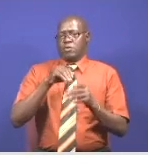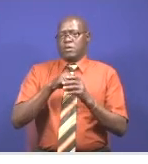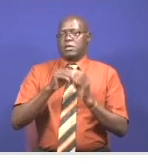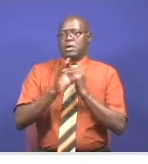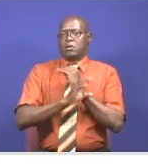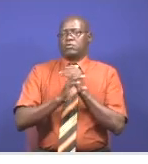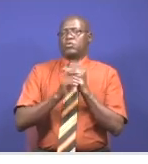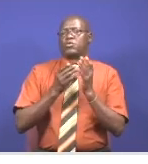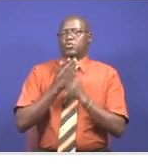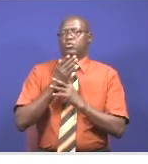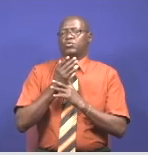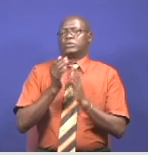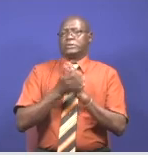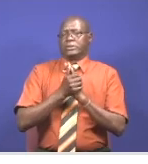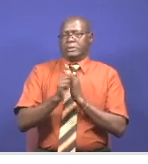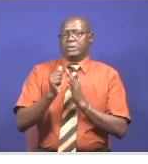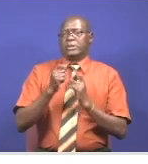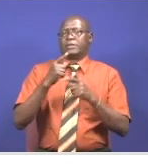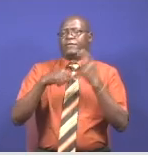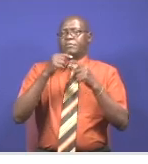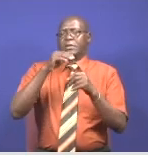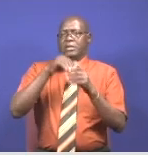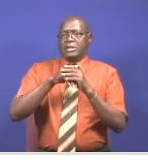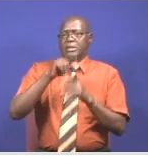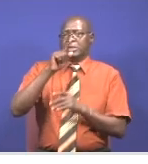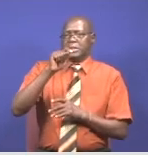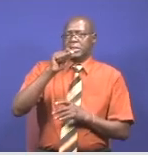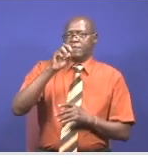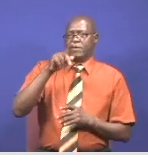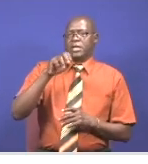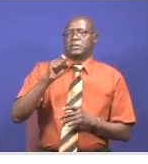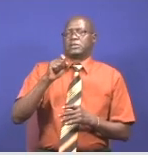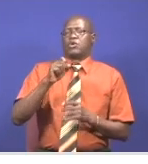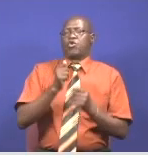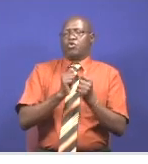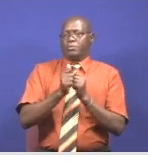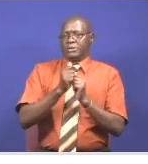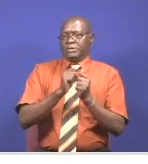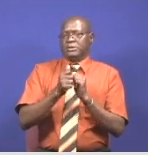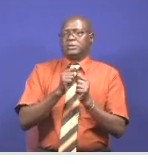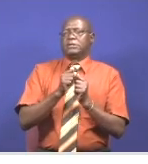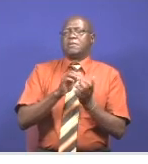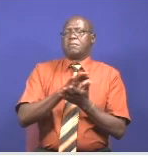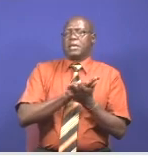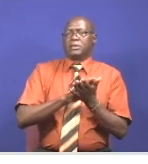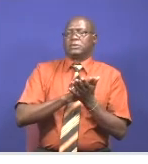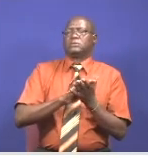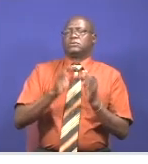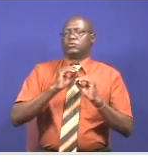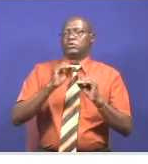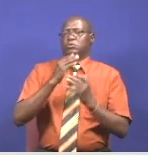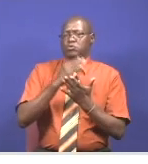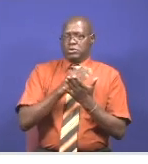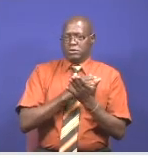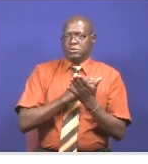skills development in TVET. These would be competency-based education and training programs, and we are working with all